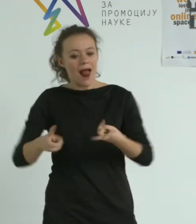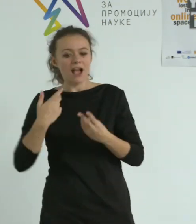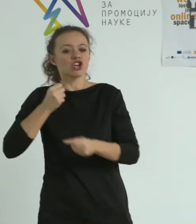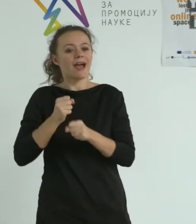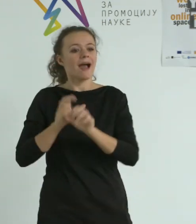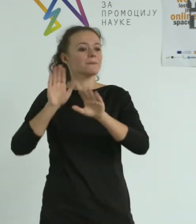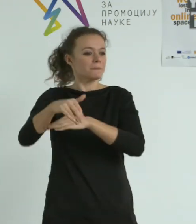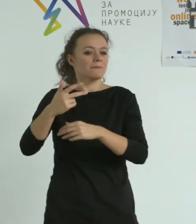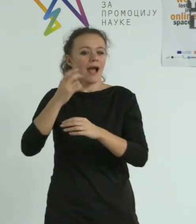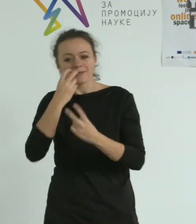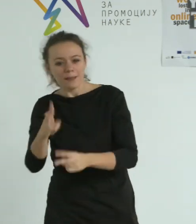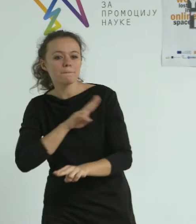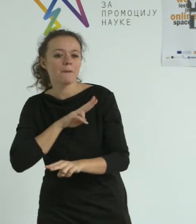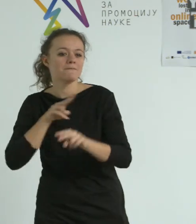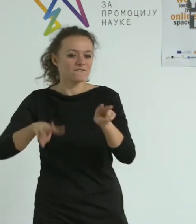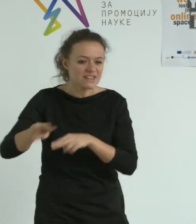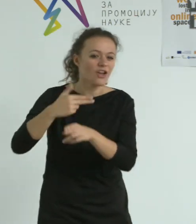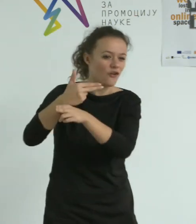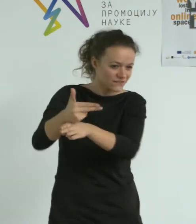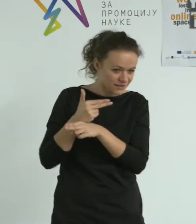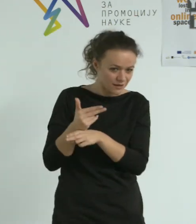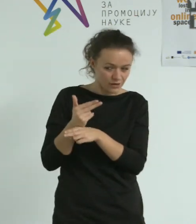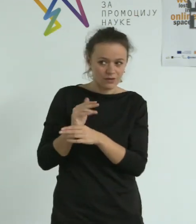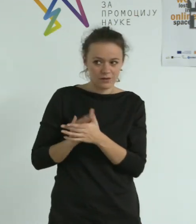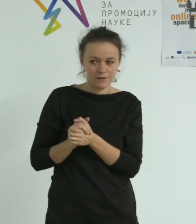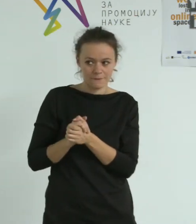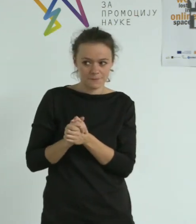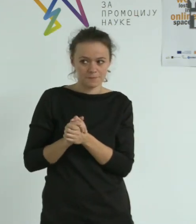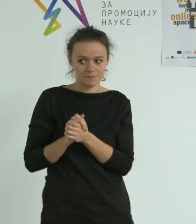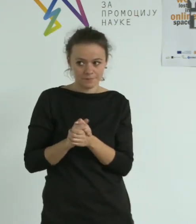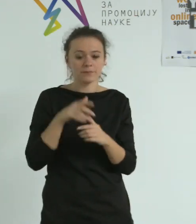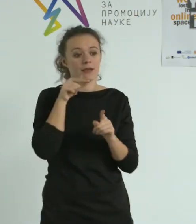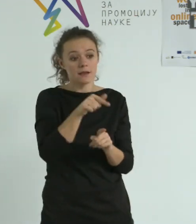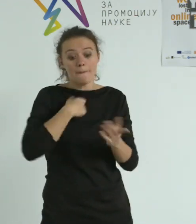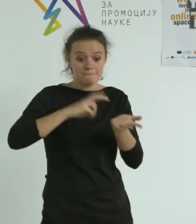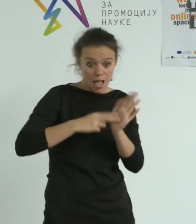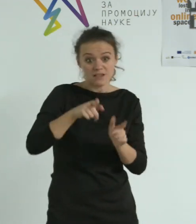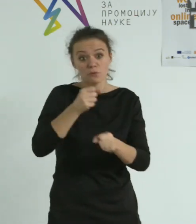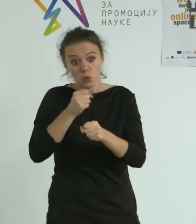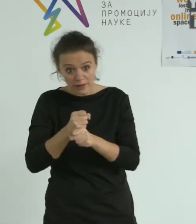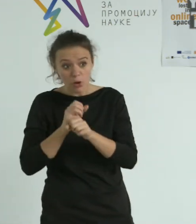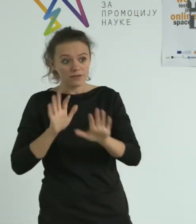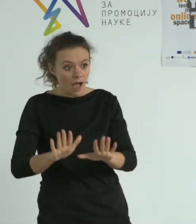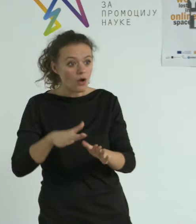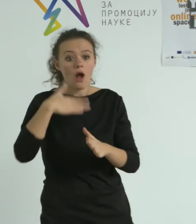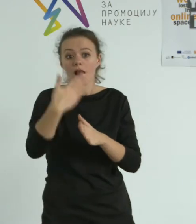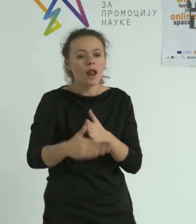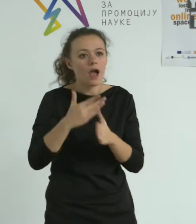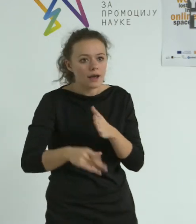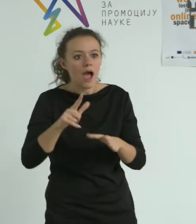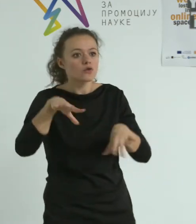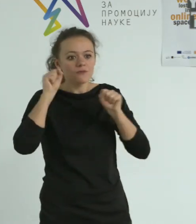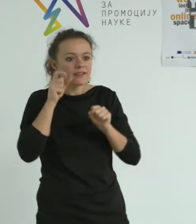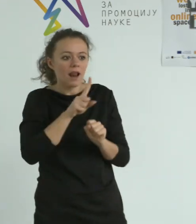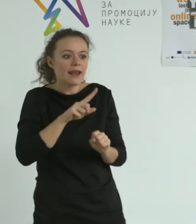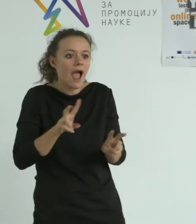that. So we actually first planned to do it like it, but it turned out that it wasn't very easy to implement